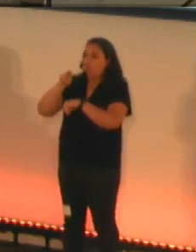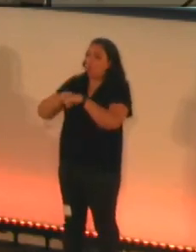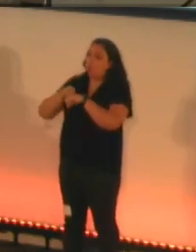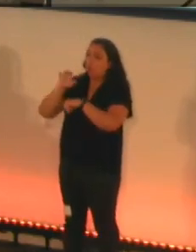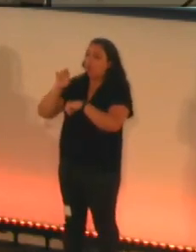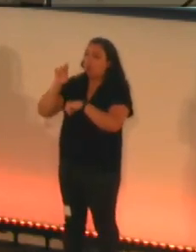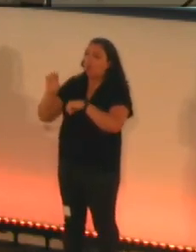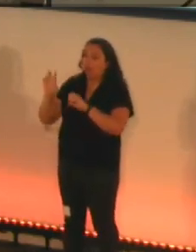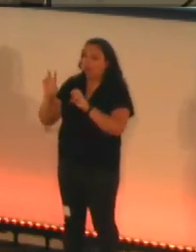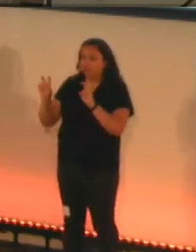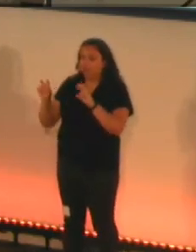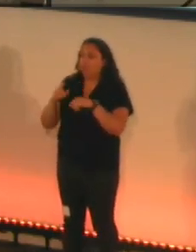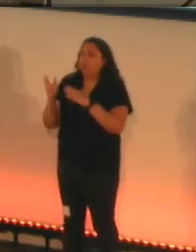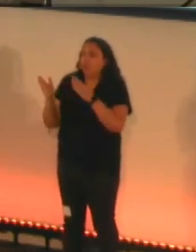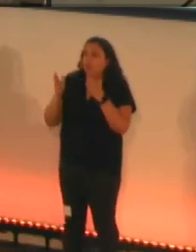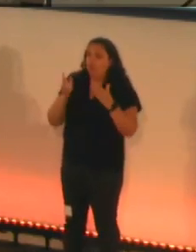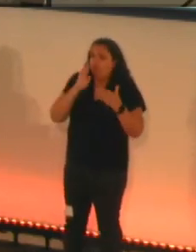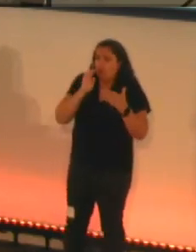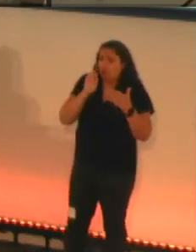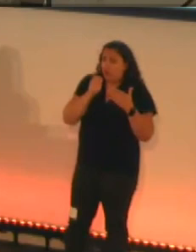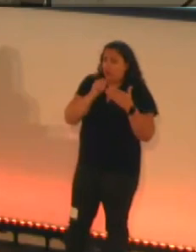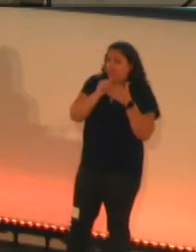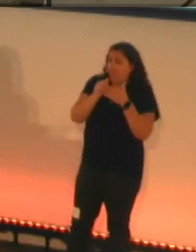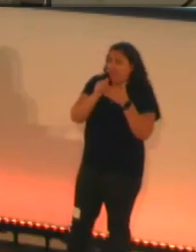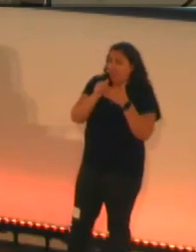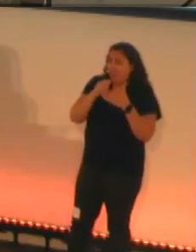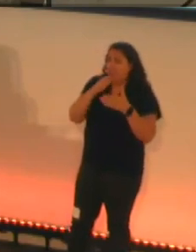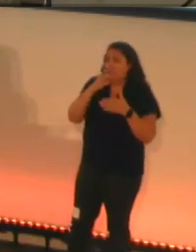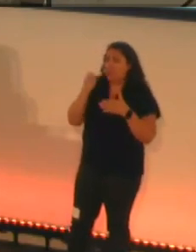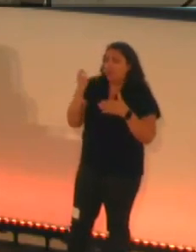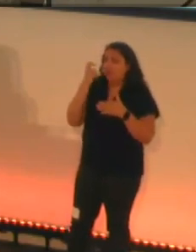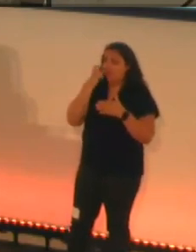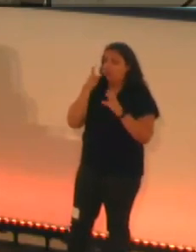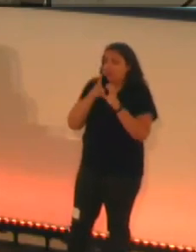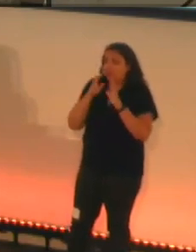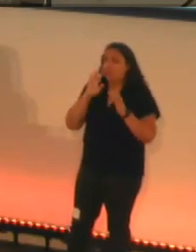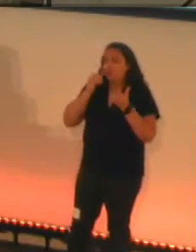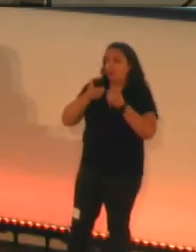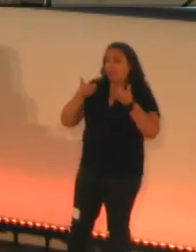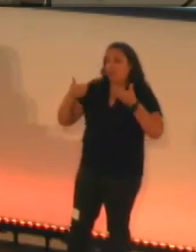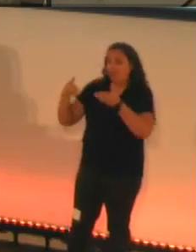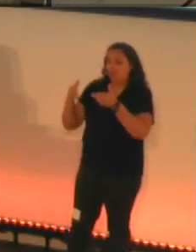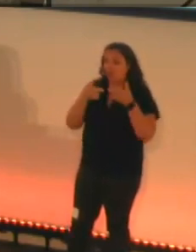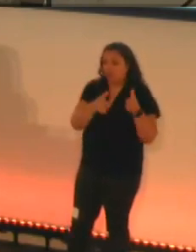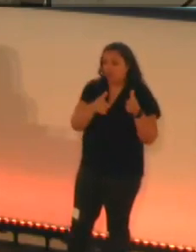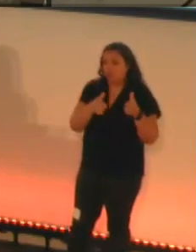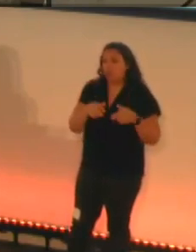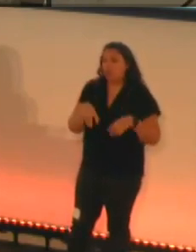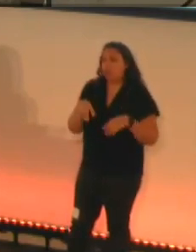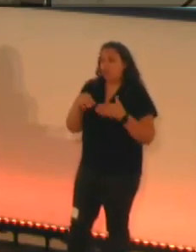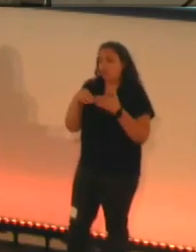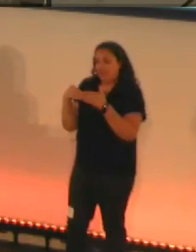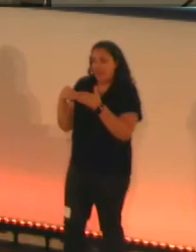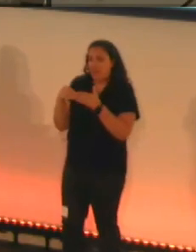then as for where the guide and the low vision or blind participant were, they were in separate rooms, so the guide was a remote guide.